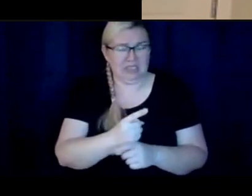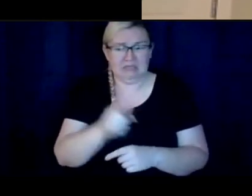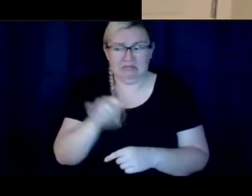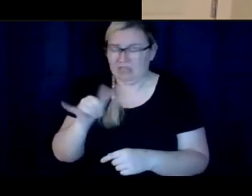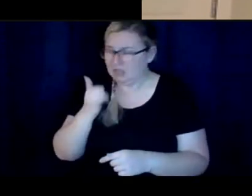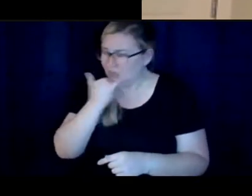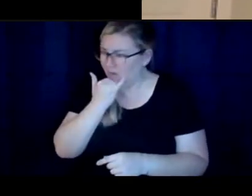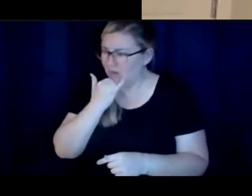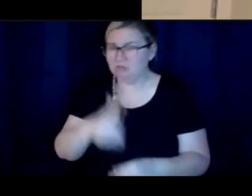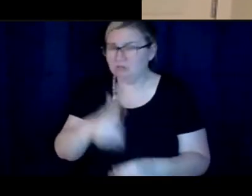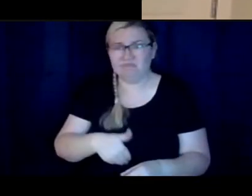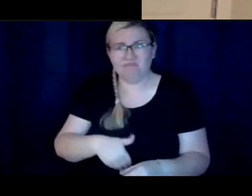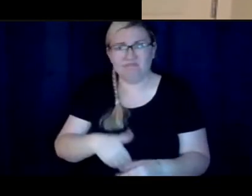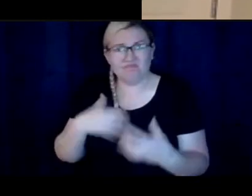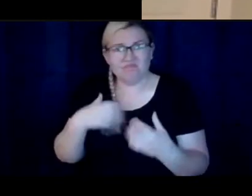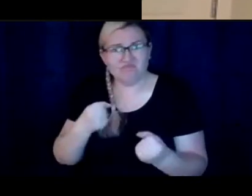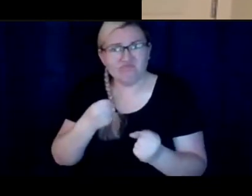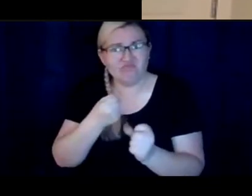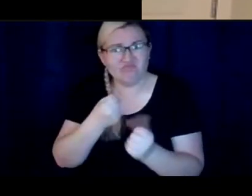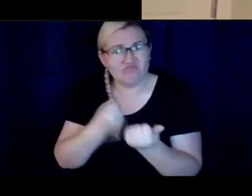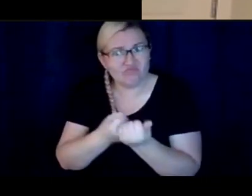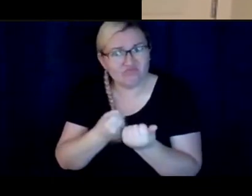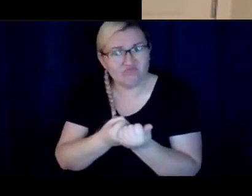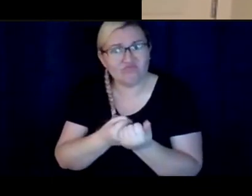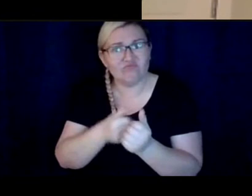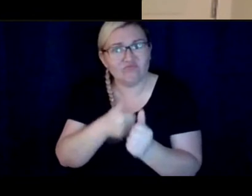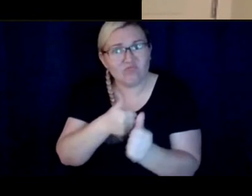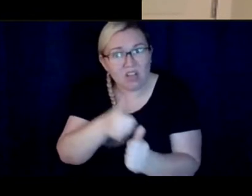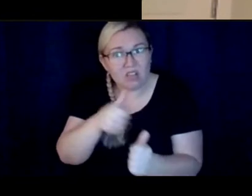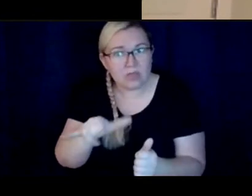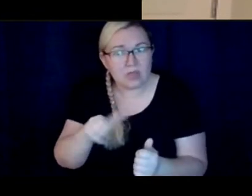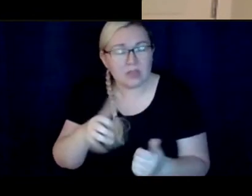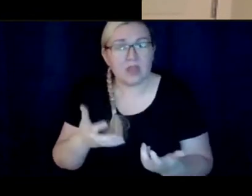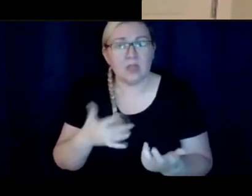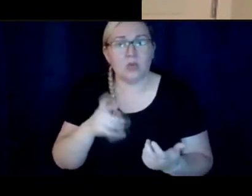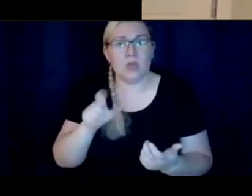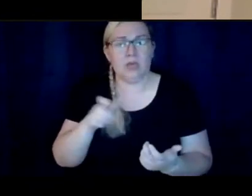know, sometimes you have to really feel this